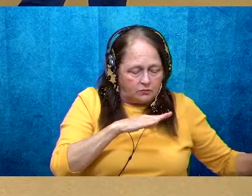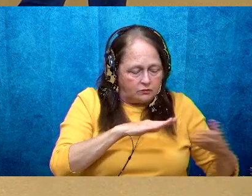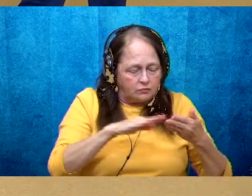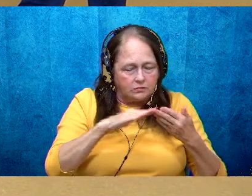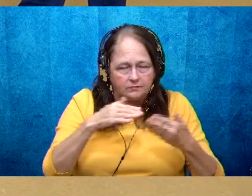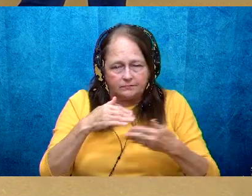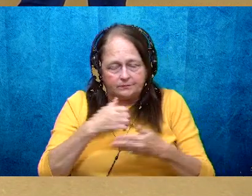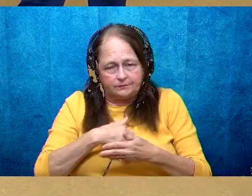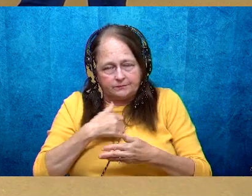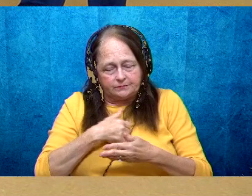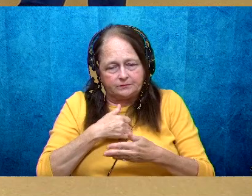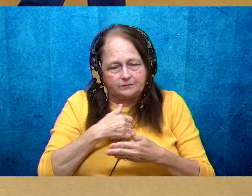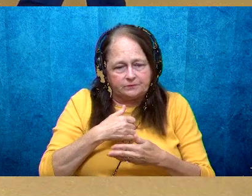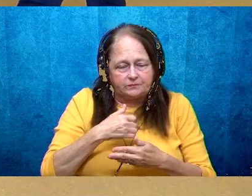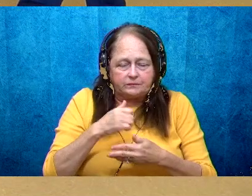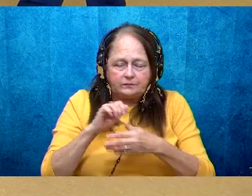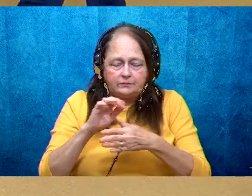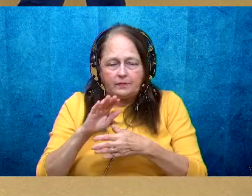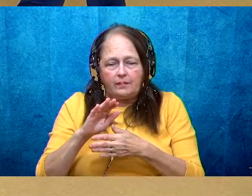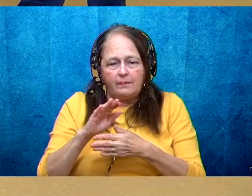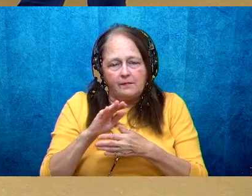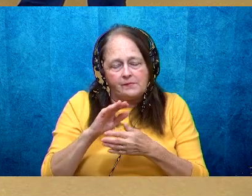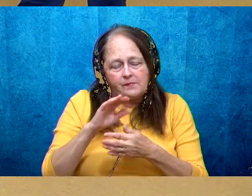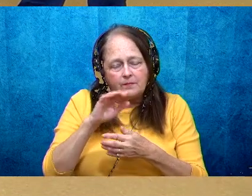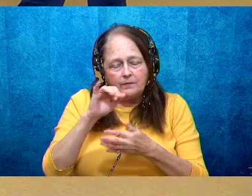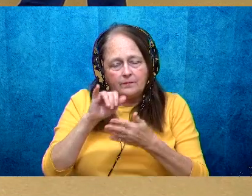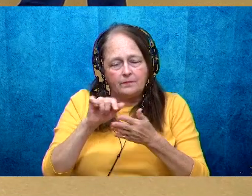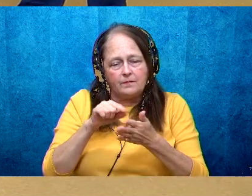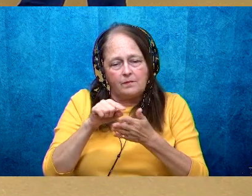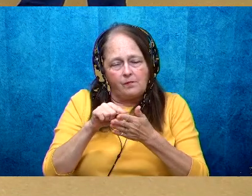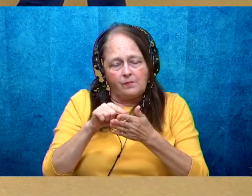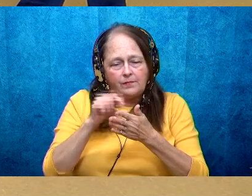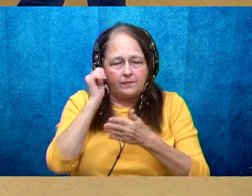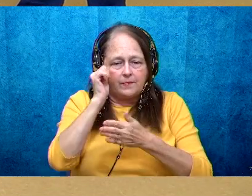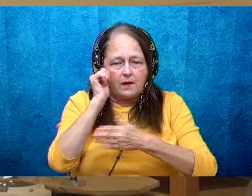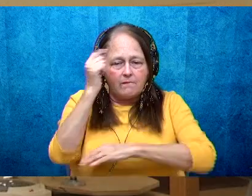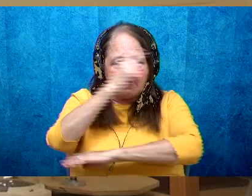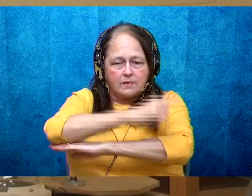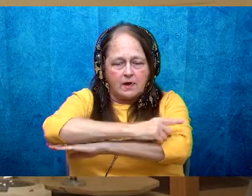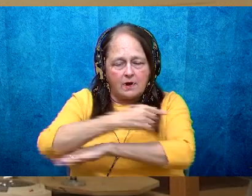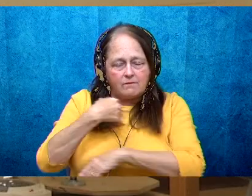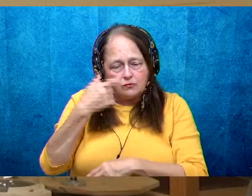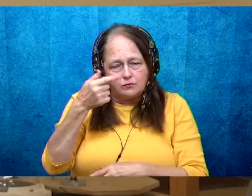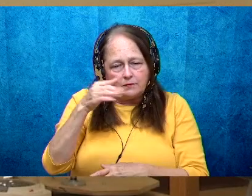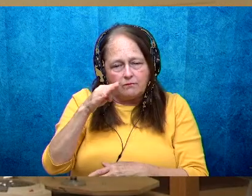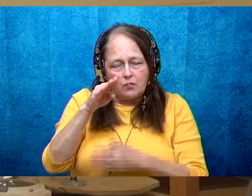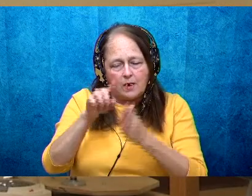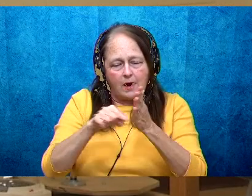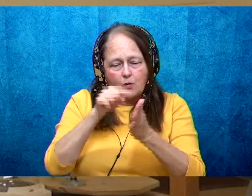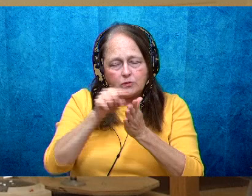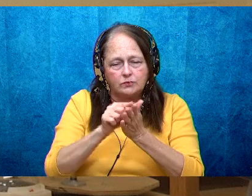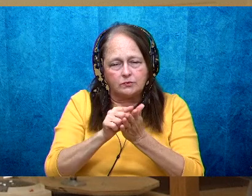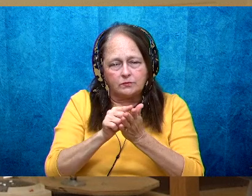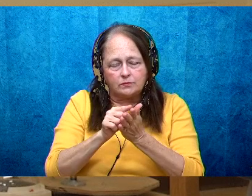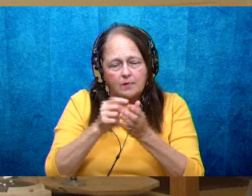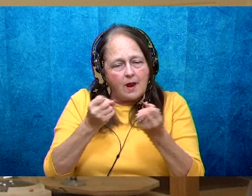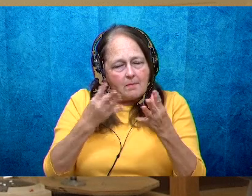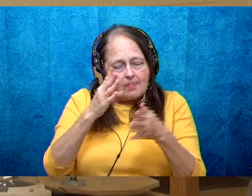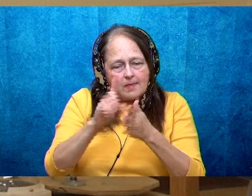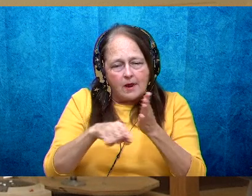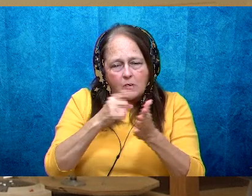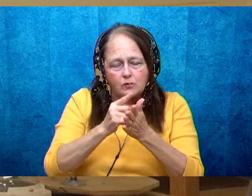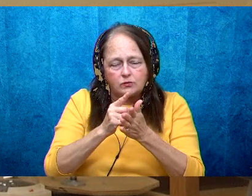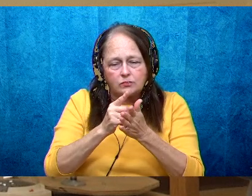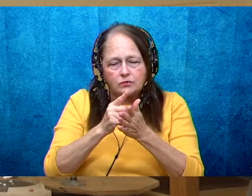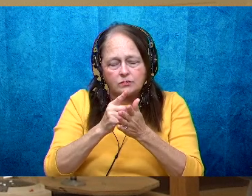of the year in terms of relative daylight. So like every day has 24 hours, but how many of those 24